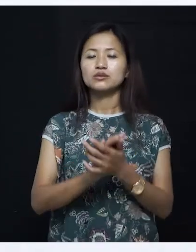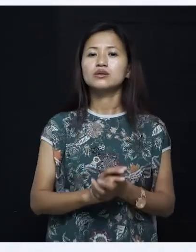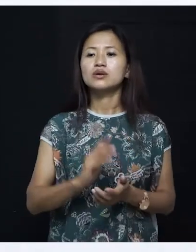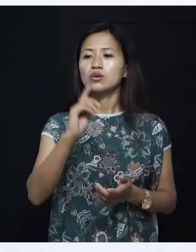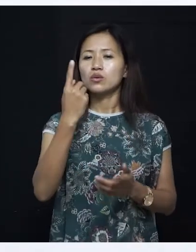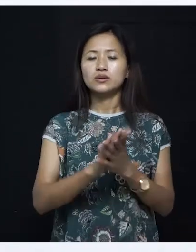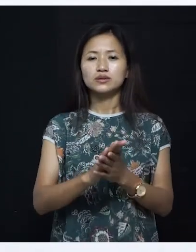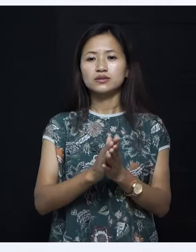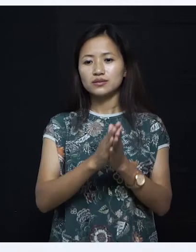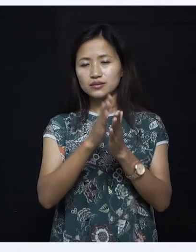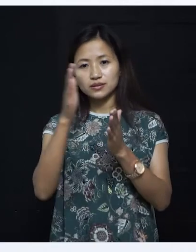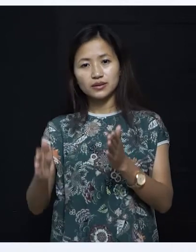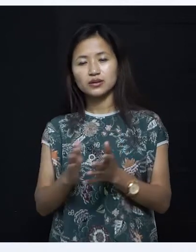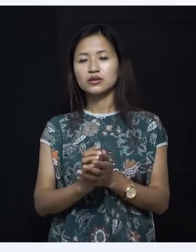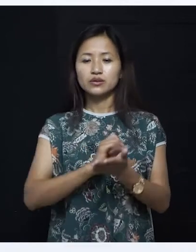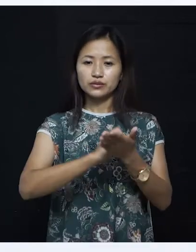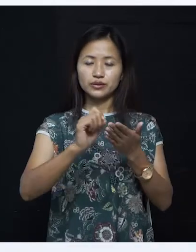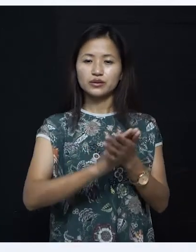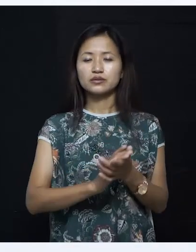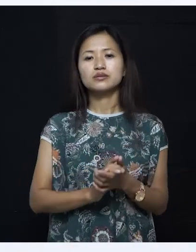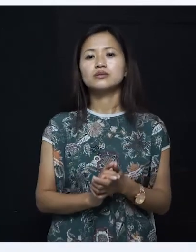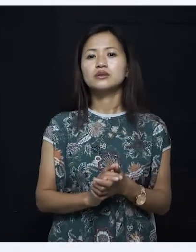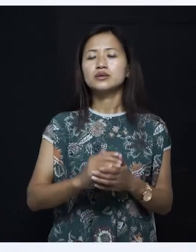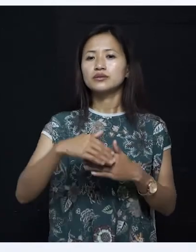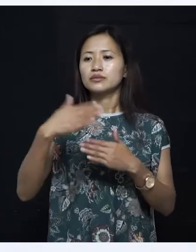one side you will write the notes, the next side